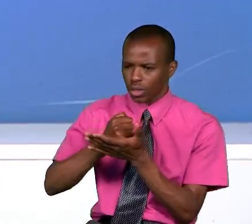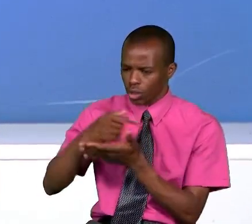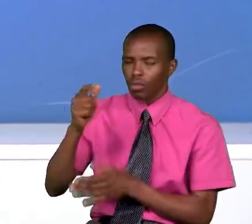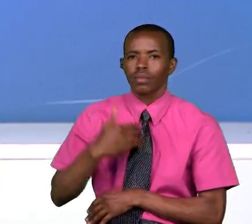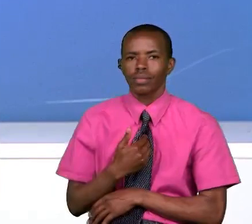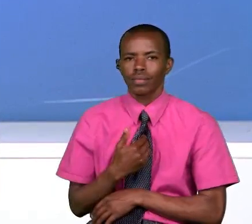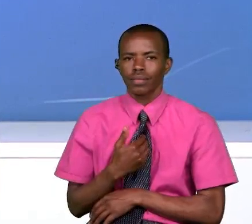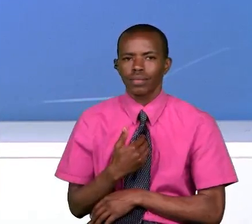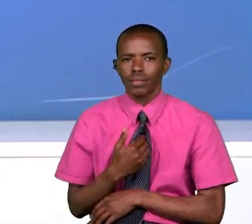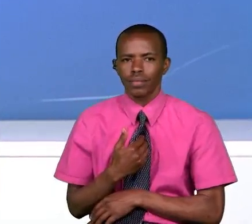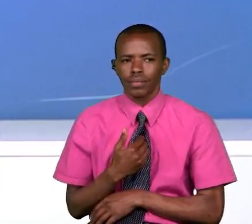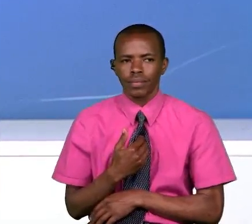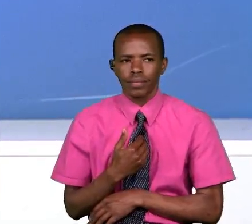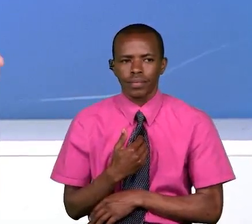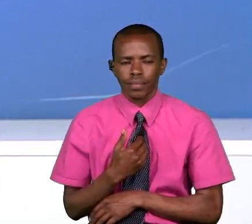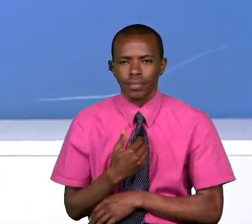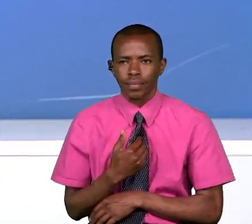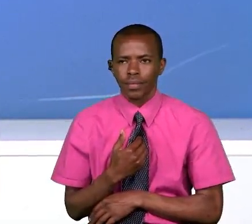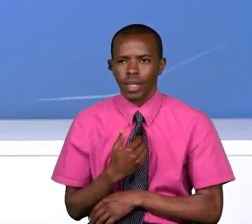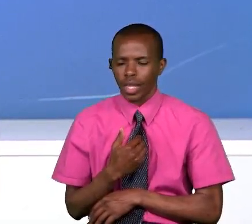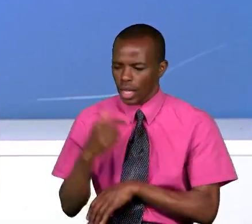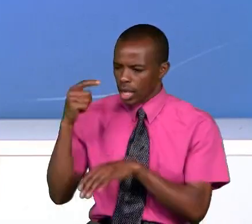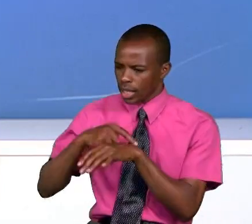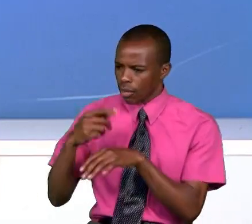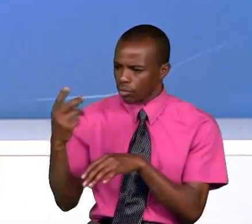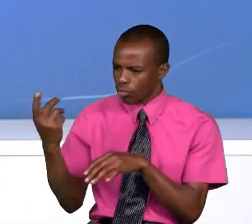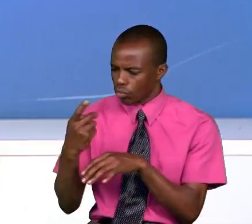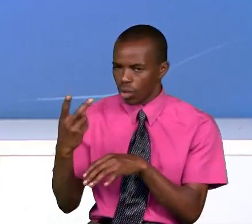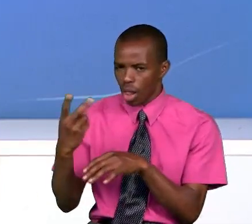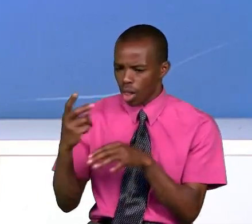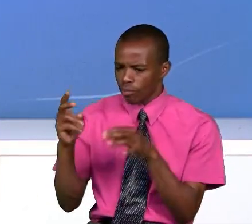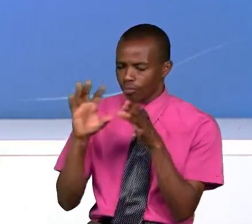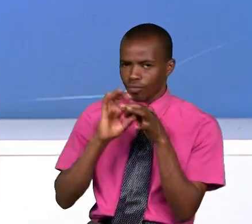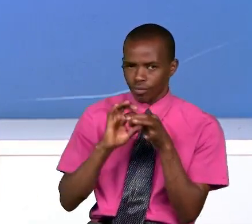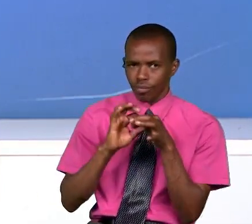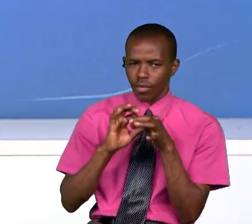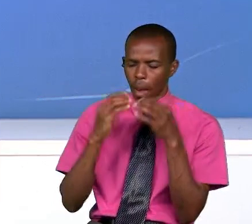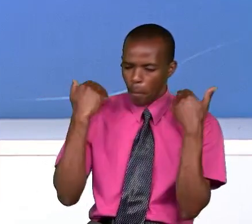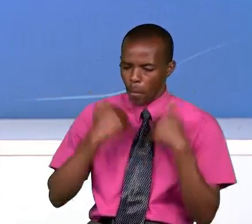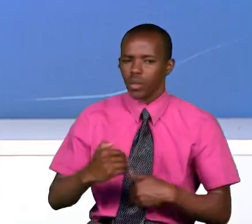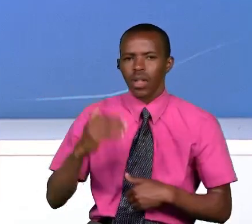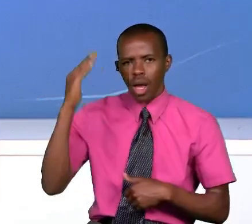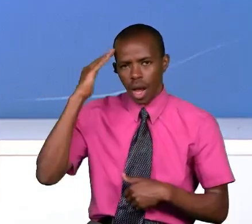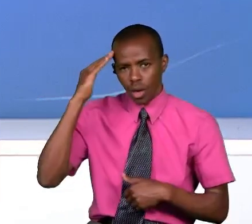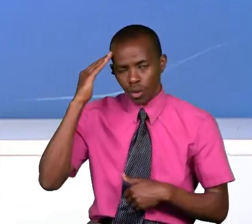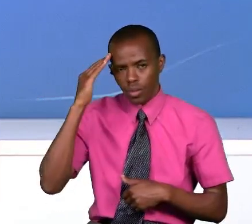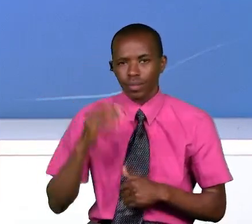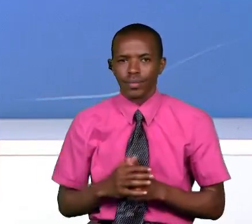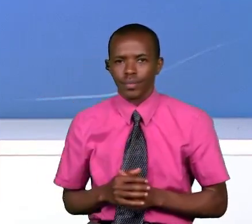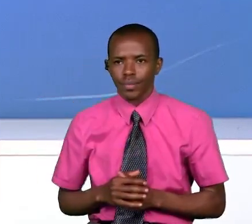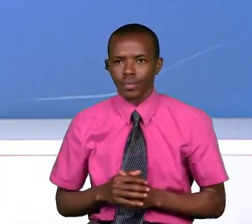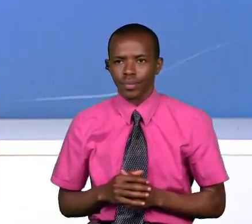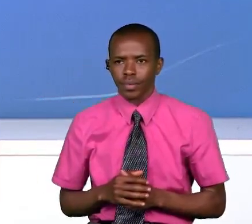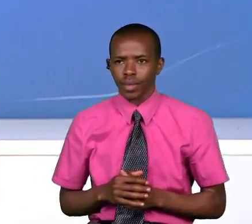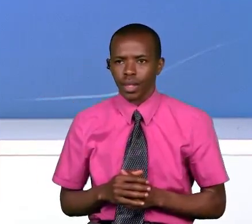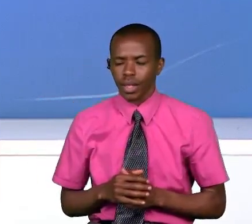the thing is, if you bring them together, I can tell you, by the way, I'm so sure at my personal level, maybe